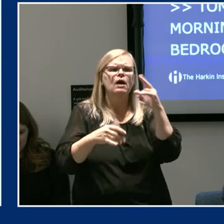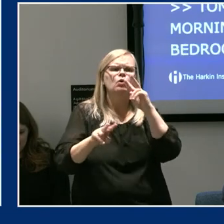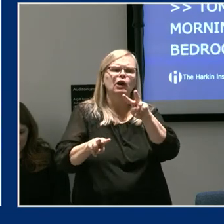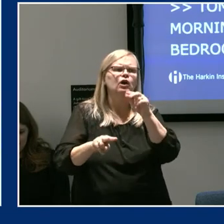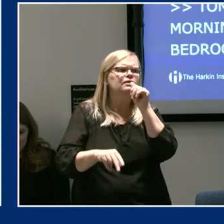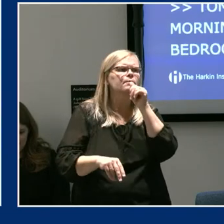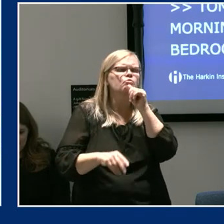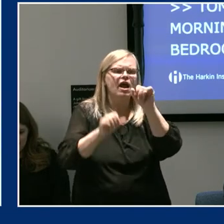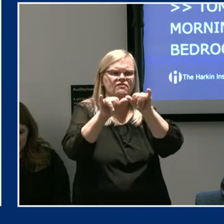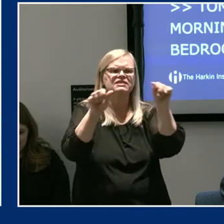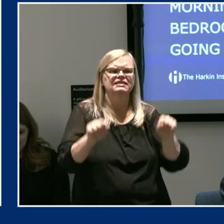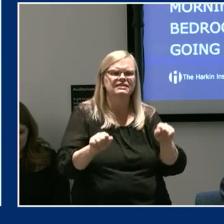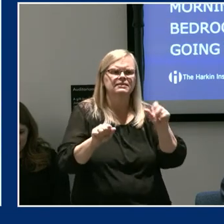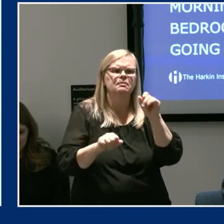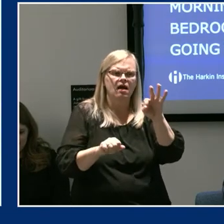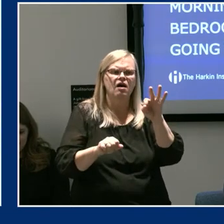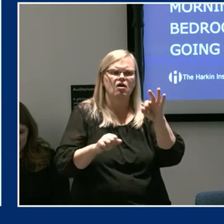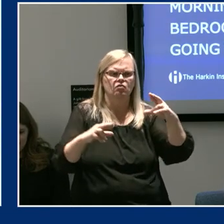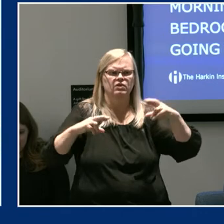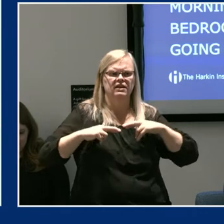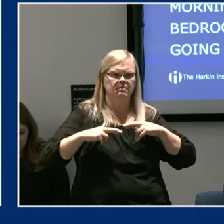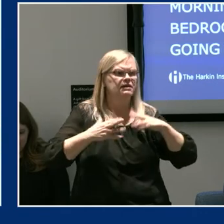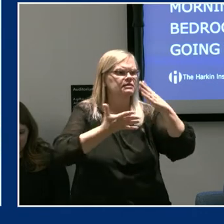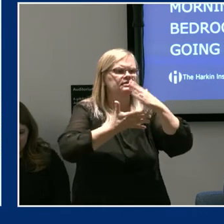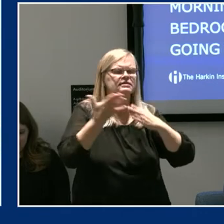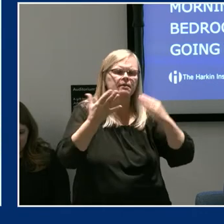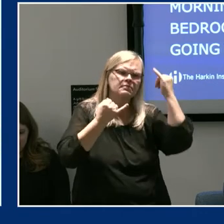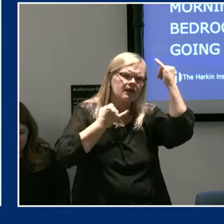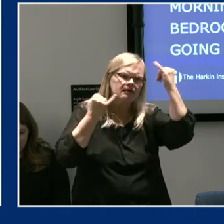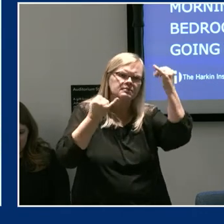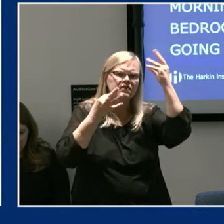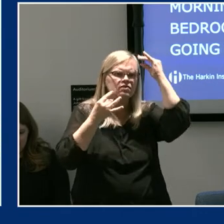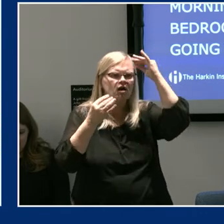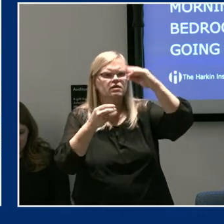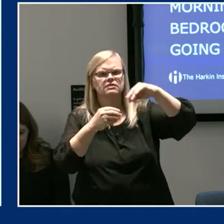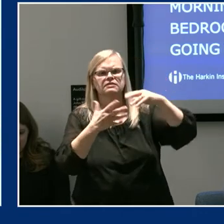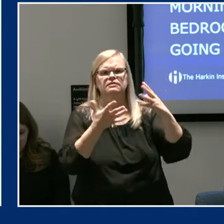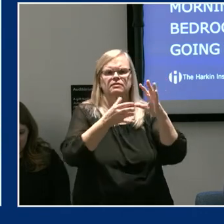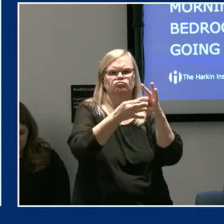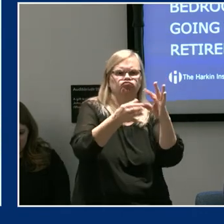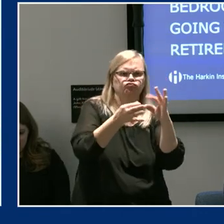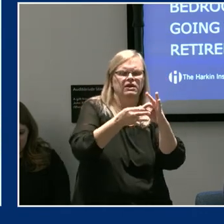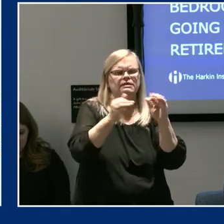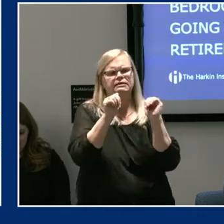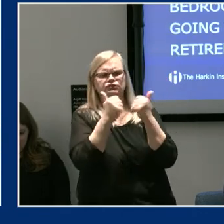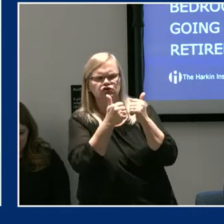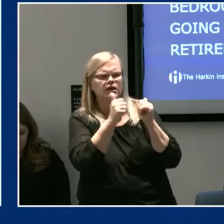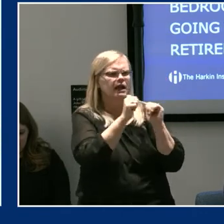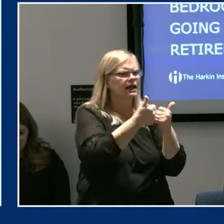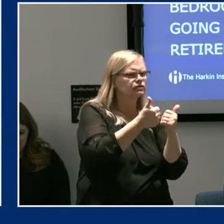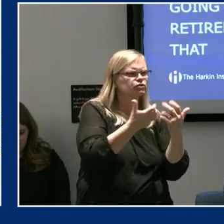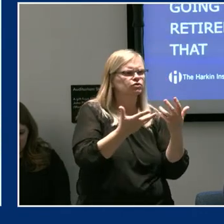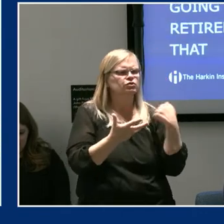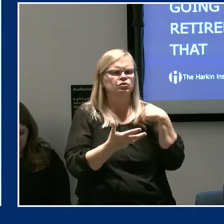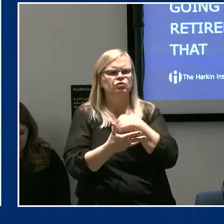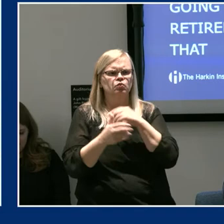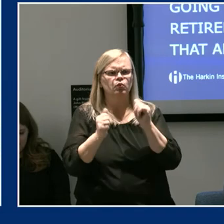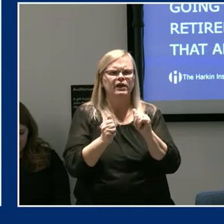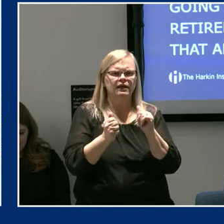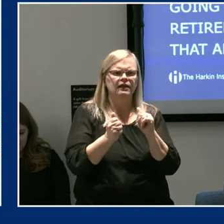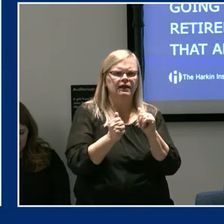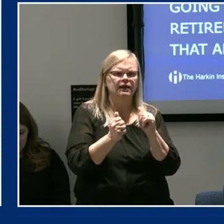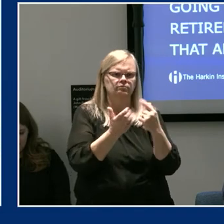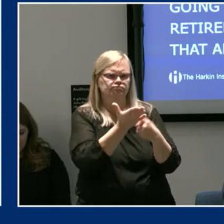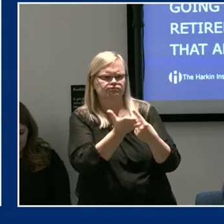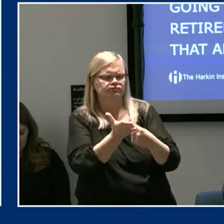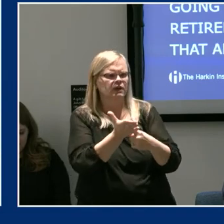system of retirement and some of the ideas and thoughts that are out there, some of the challenges that we confront in